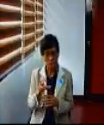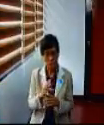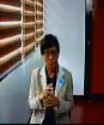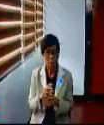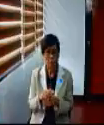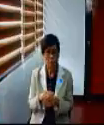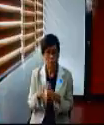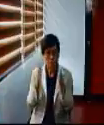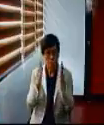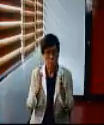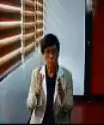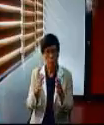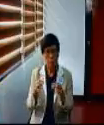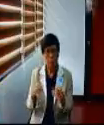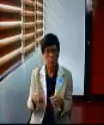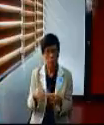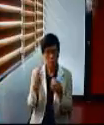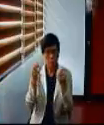impacts.